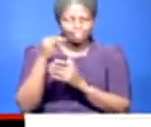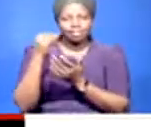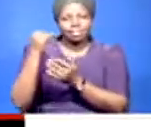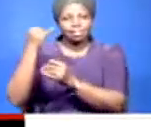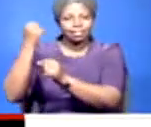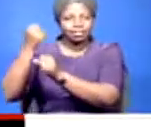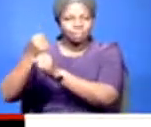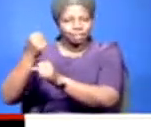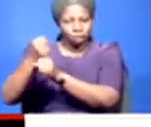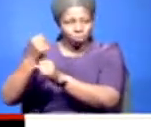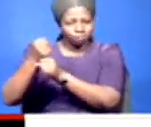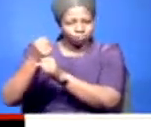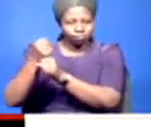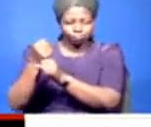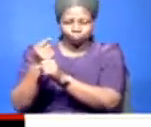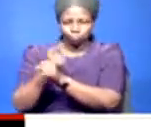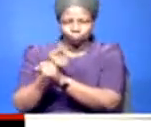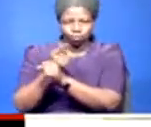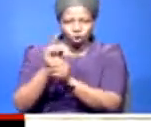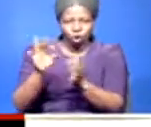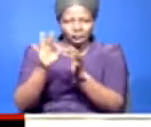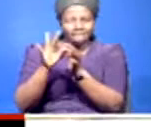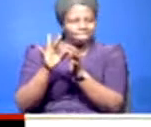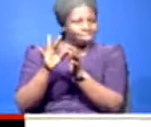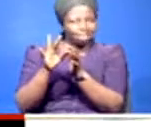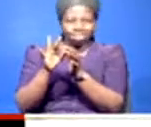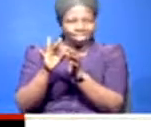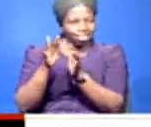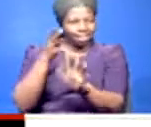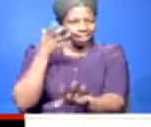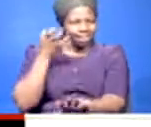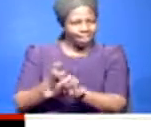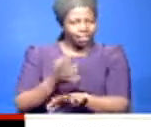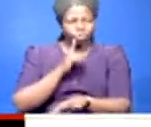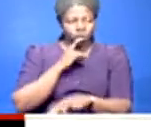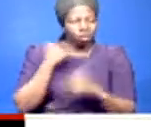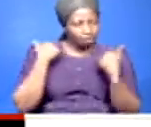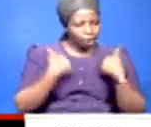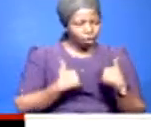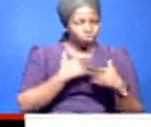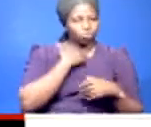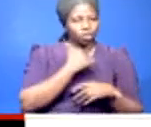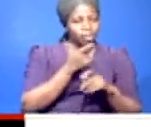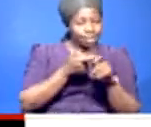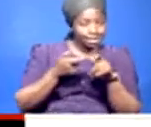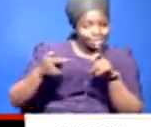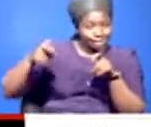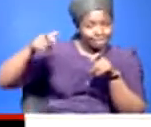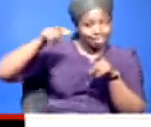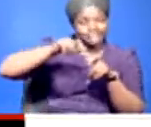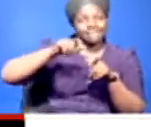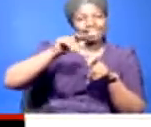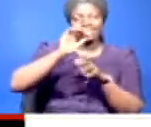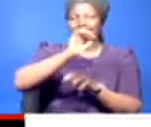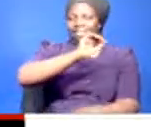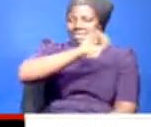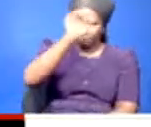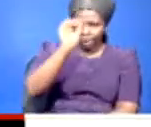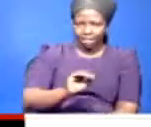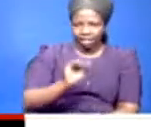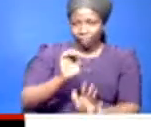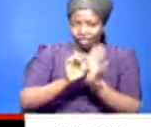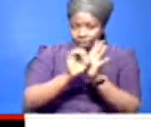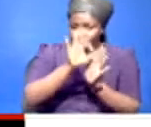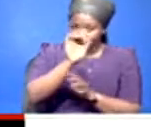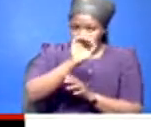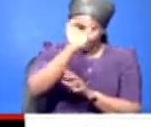and getting jobs is getting quite difficult. So for me, I want to increase a certain percentage, such as 30%